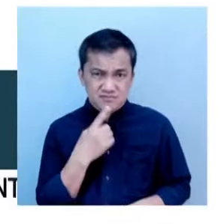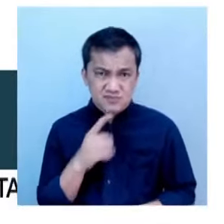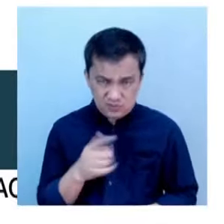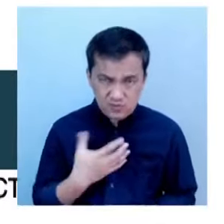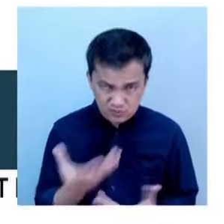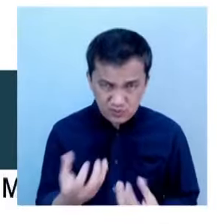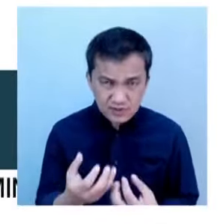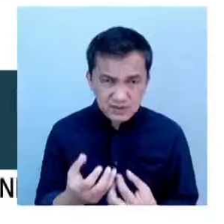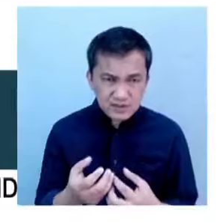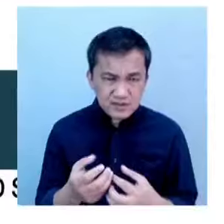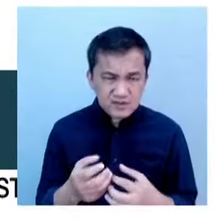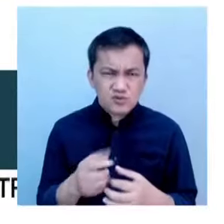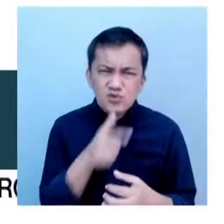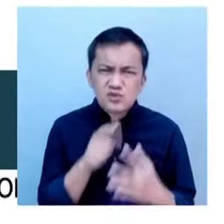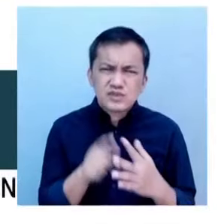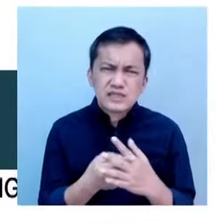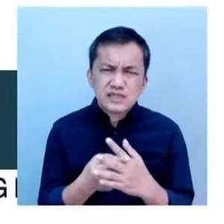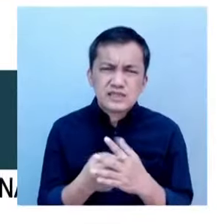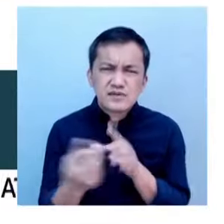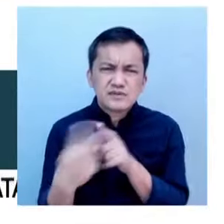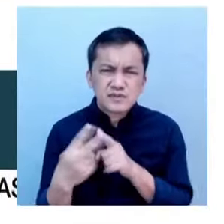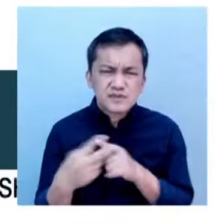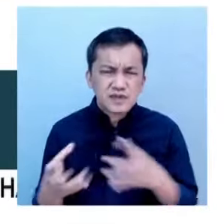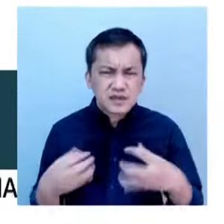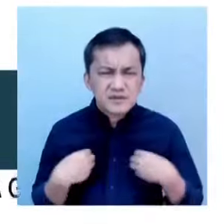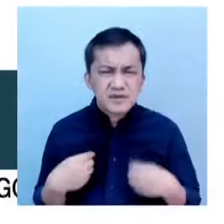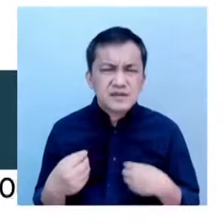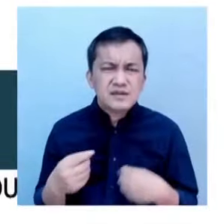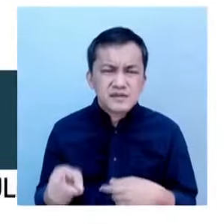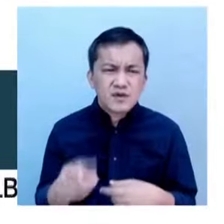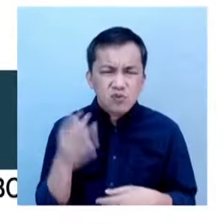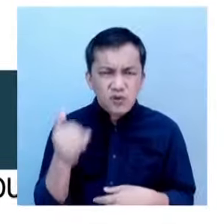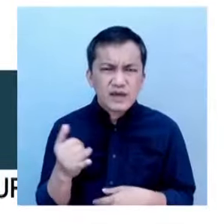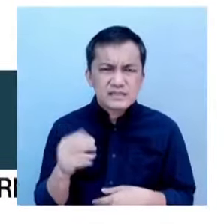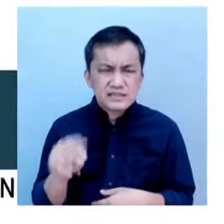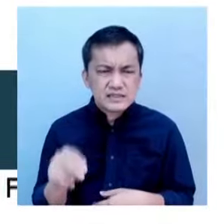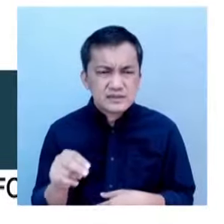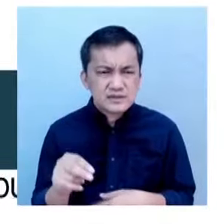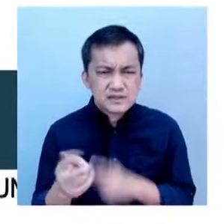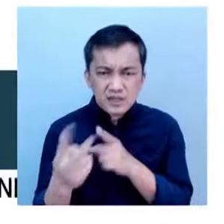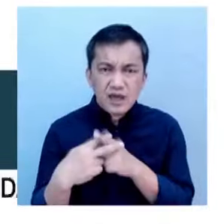started this recruitment process anyway? Why was there a need to